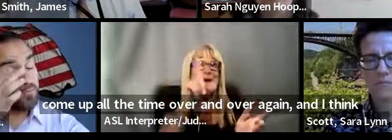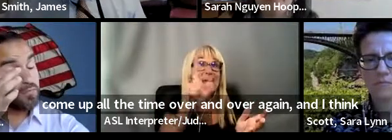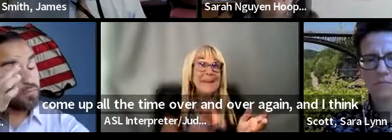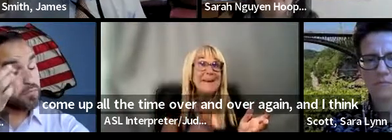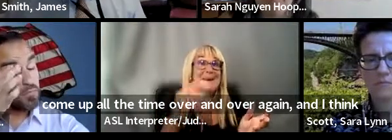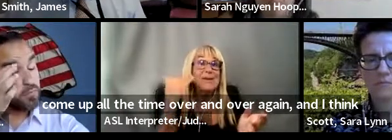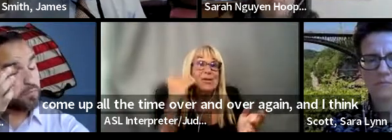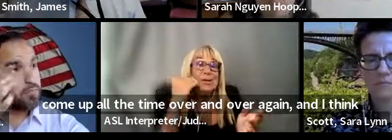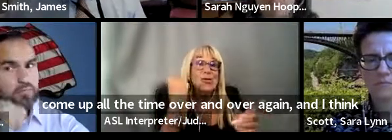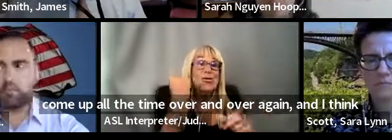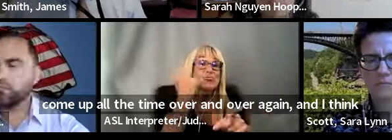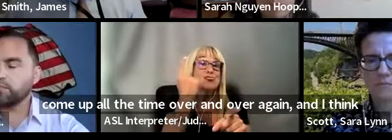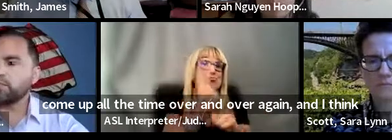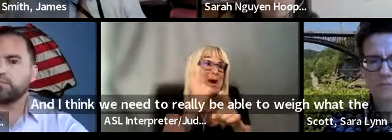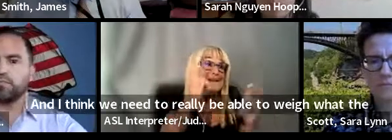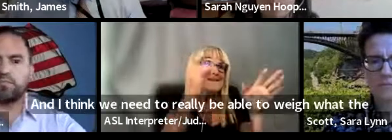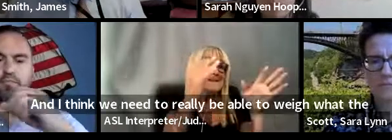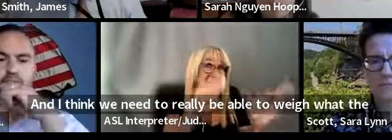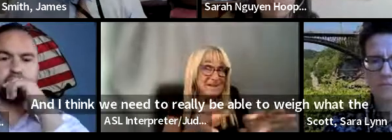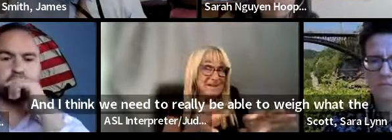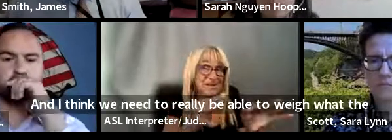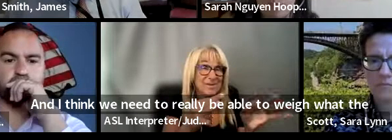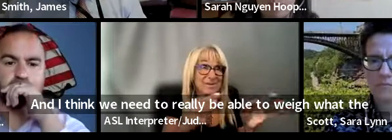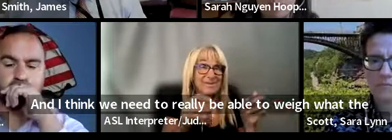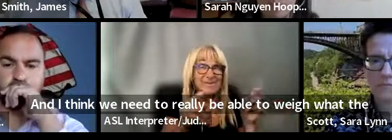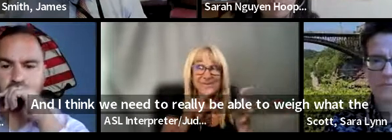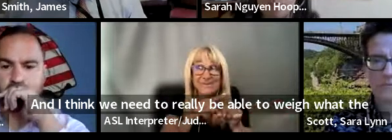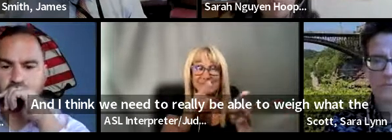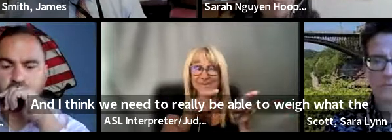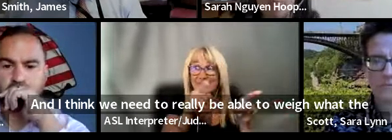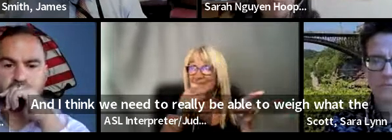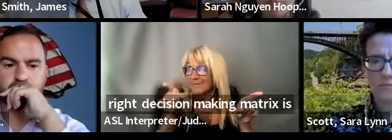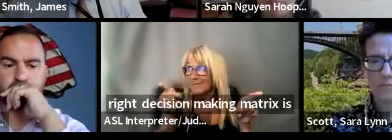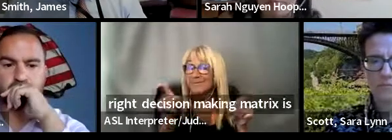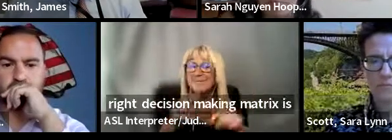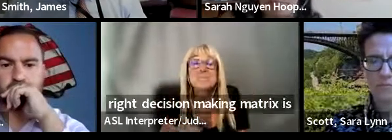the right decision-making matrix is there.